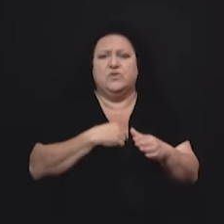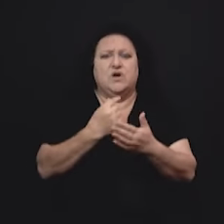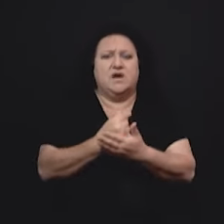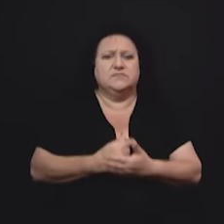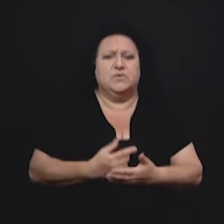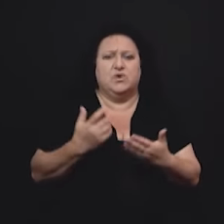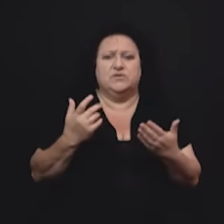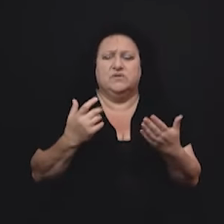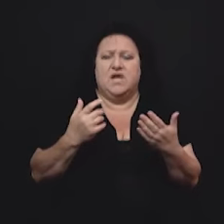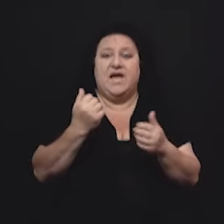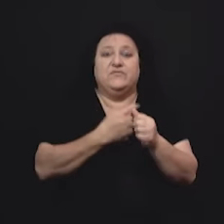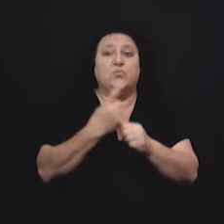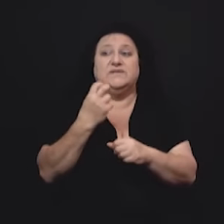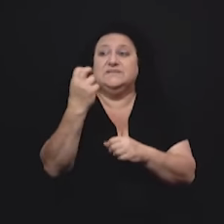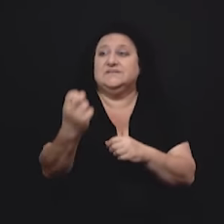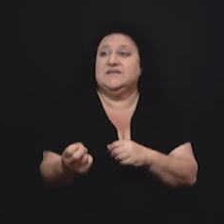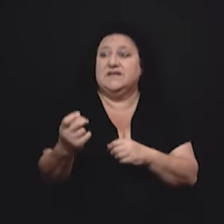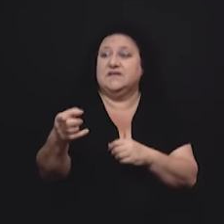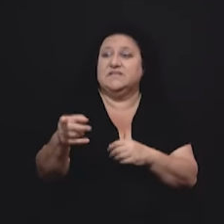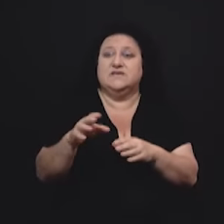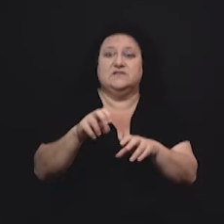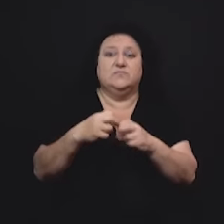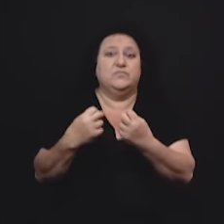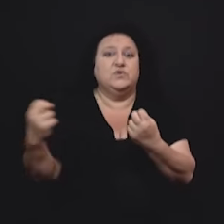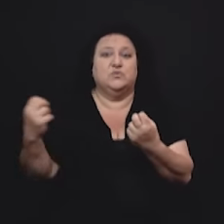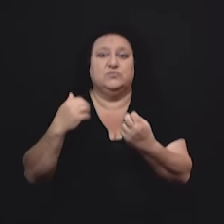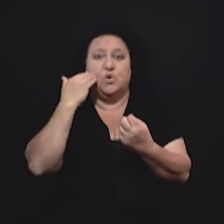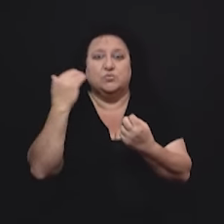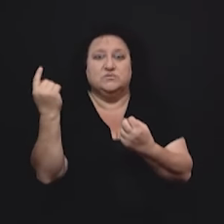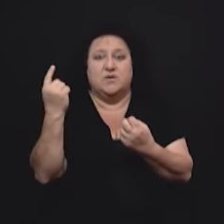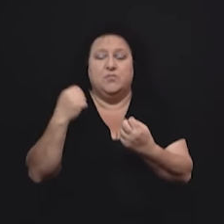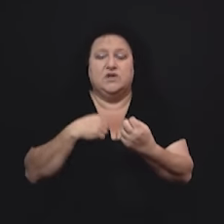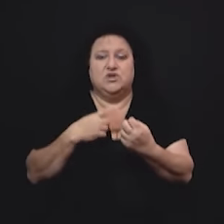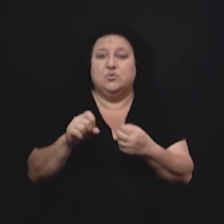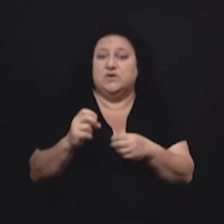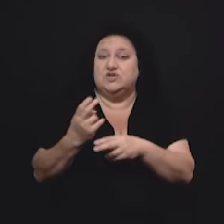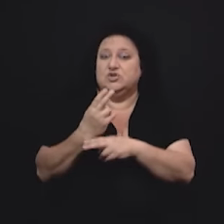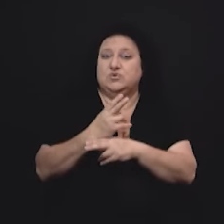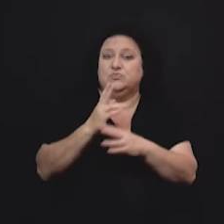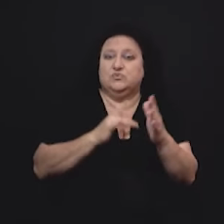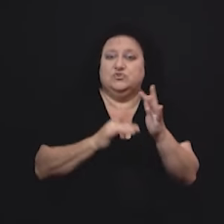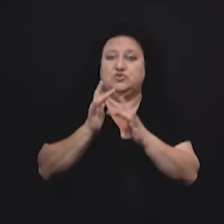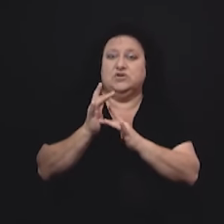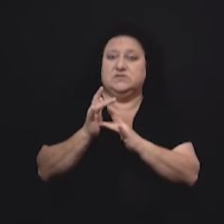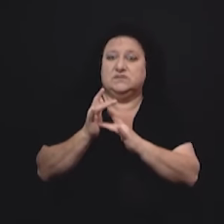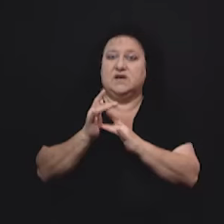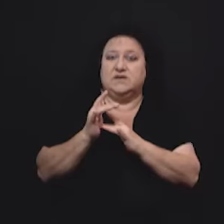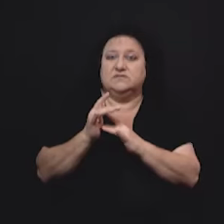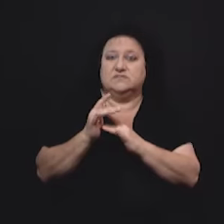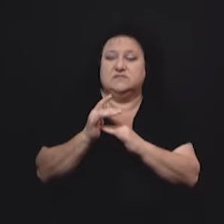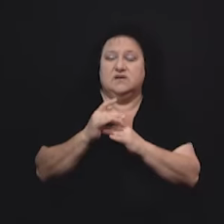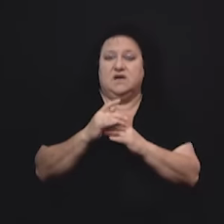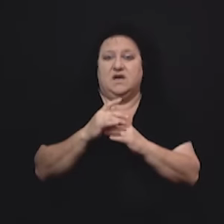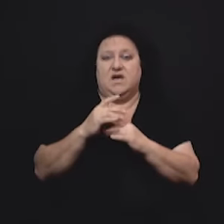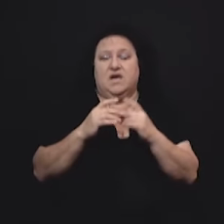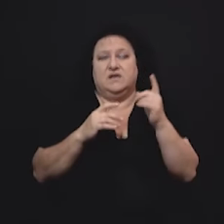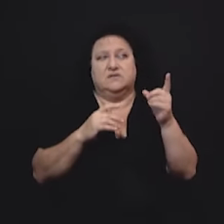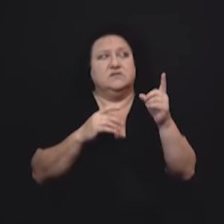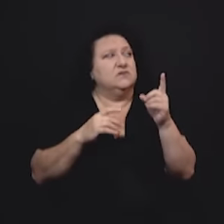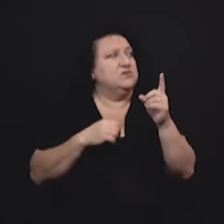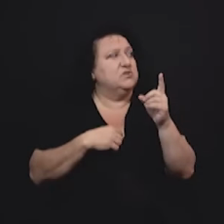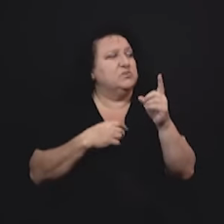knows someone who could use Jesus's peace. If you don't, pop your bubble. Everyone in here knows someone who